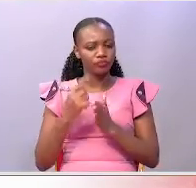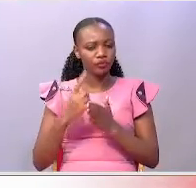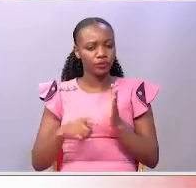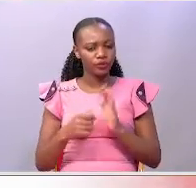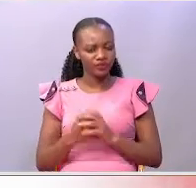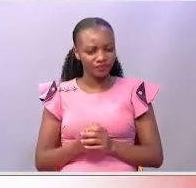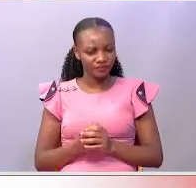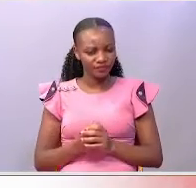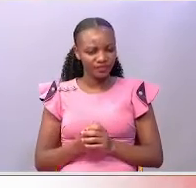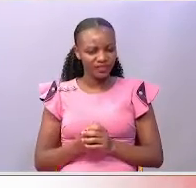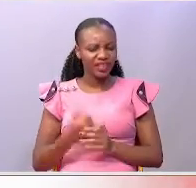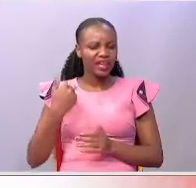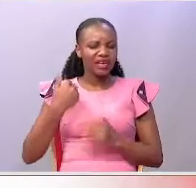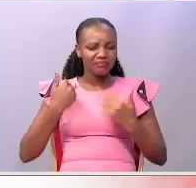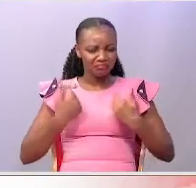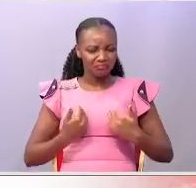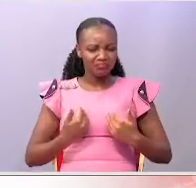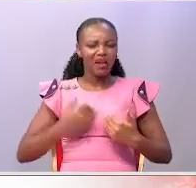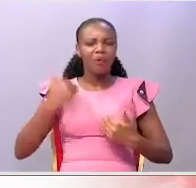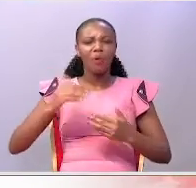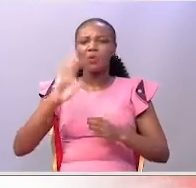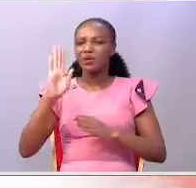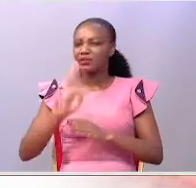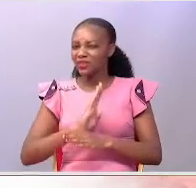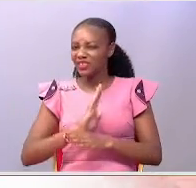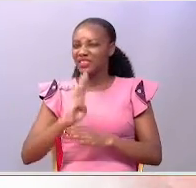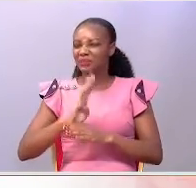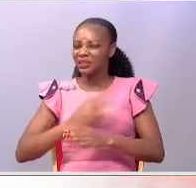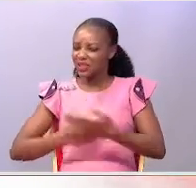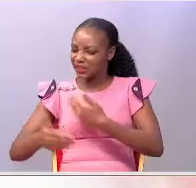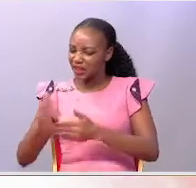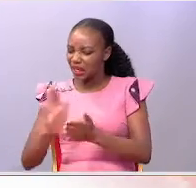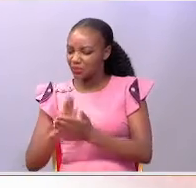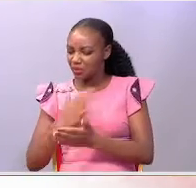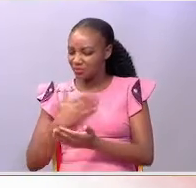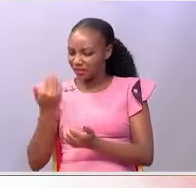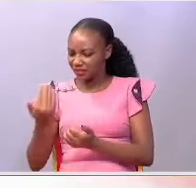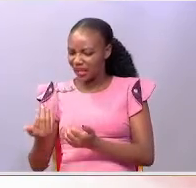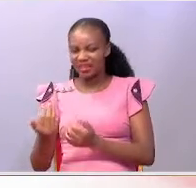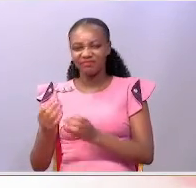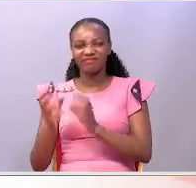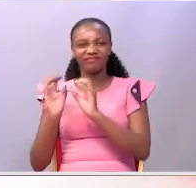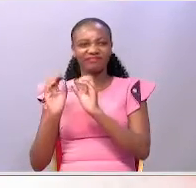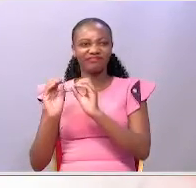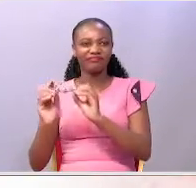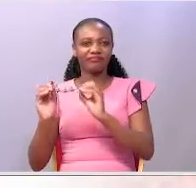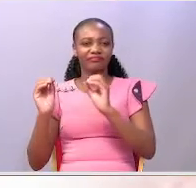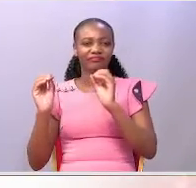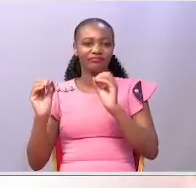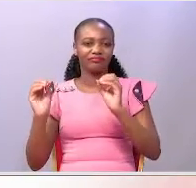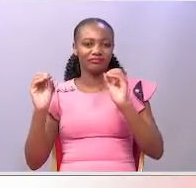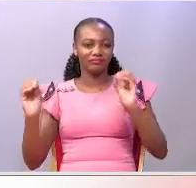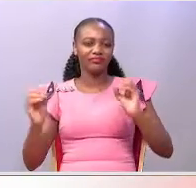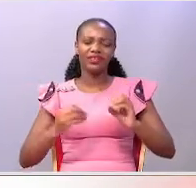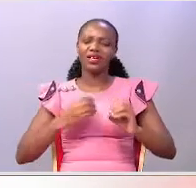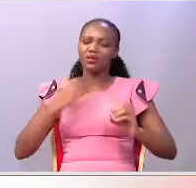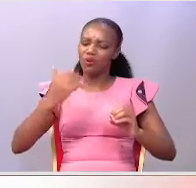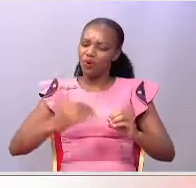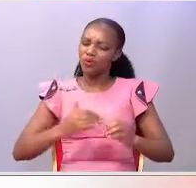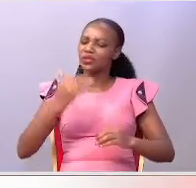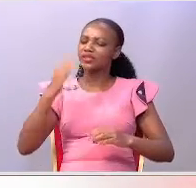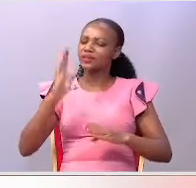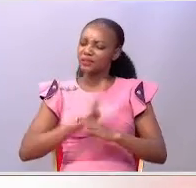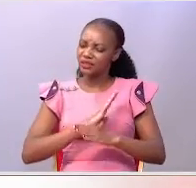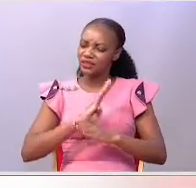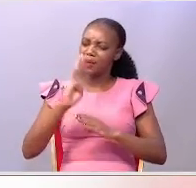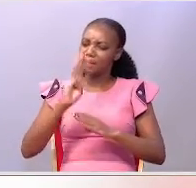kukua busy tena sana, kukosa kuelewa mtoto. Kila wakati uko busy